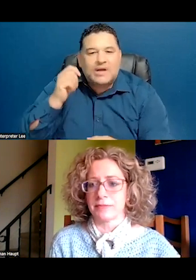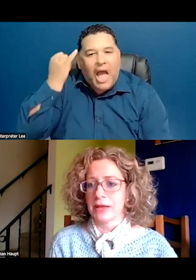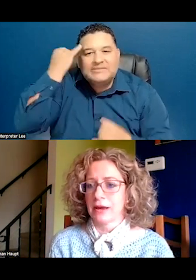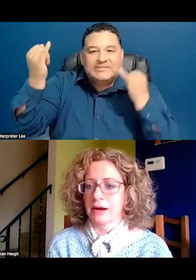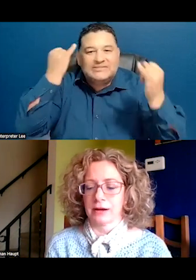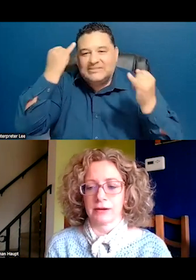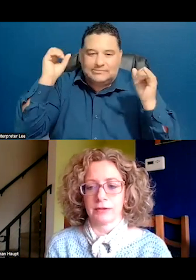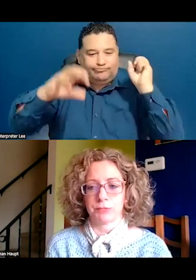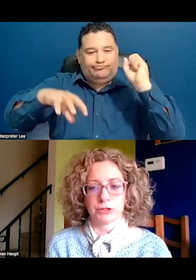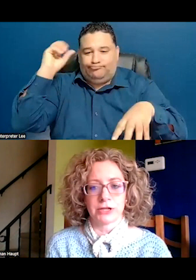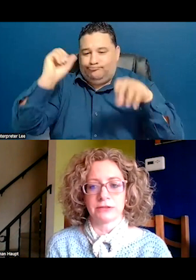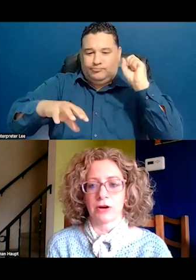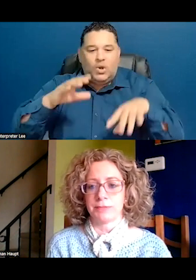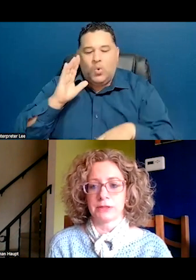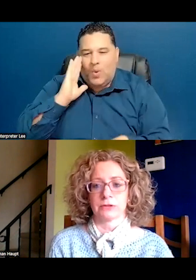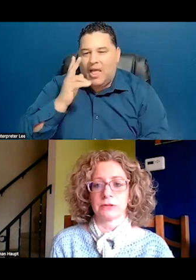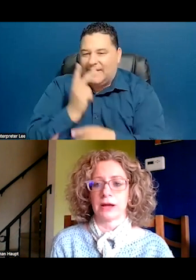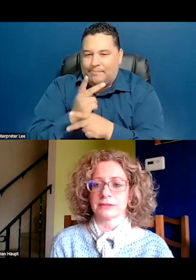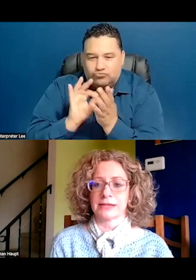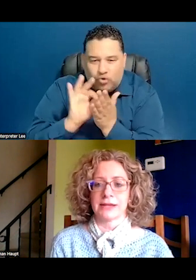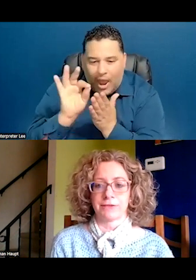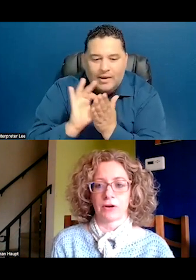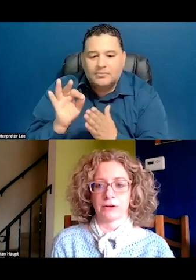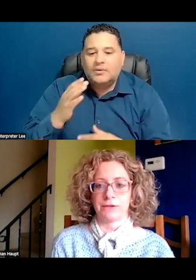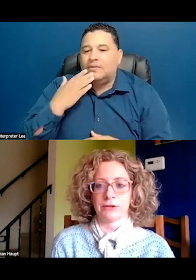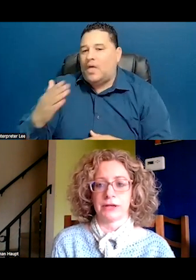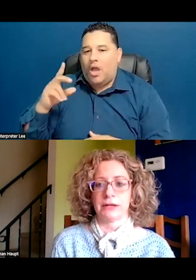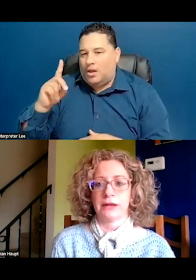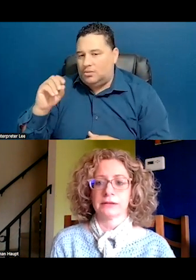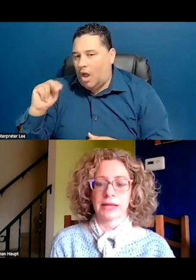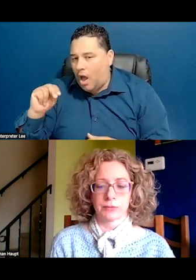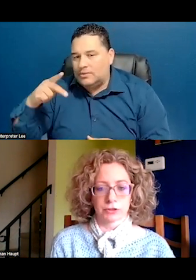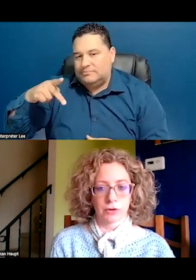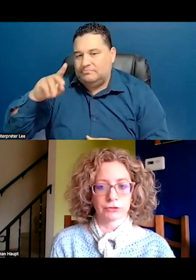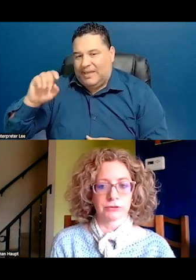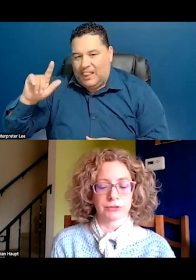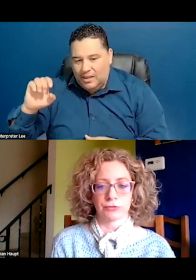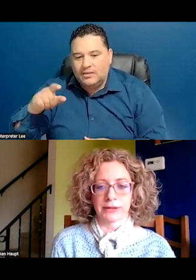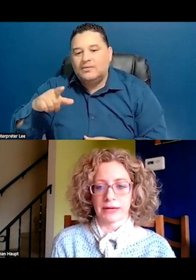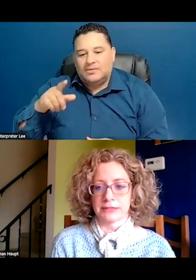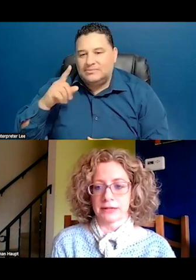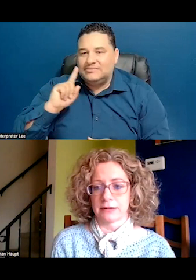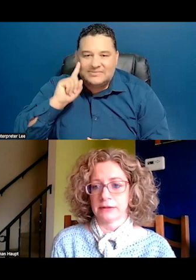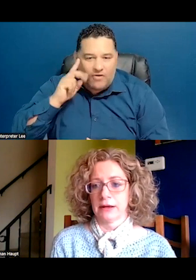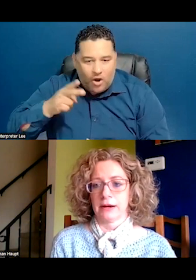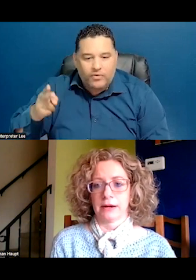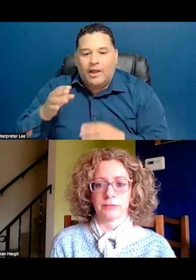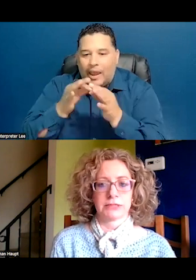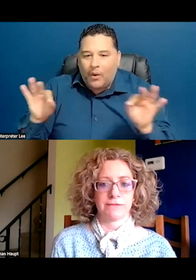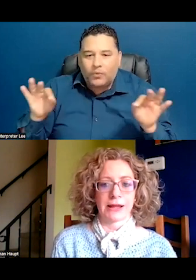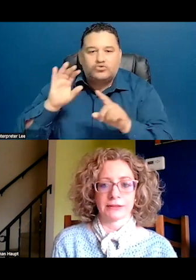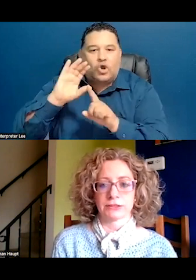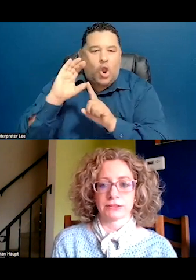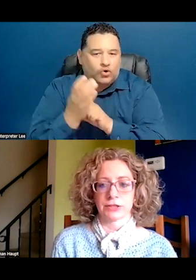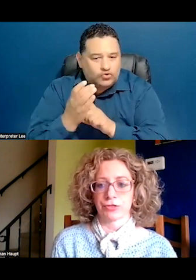tracking them. Appreciate Dawn Peel saying deaf and hard of hearing, language and culture. That's a great idea. We